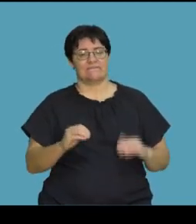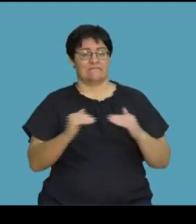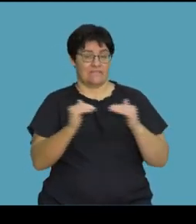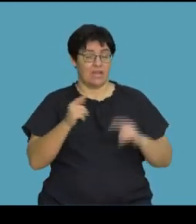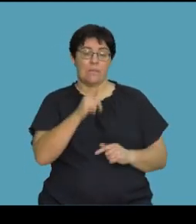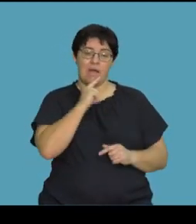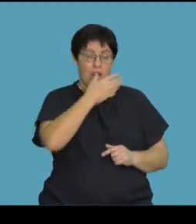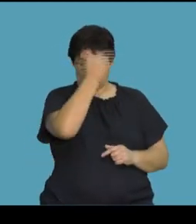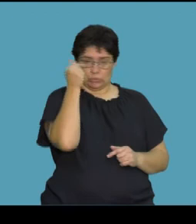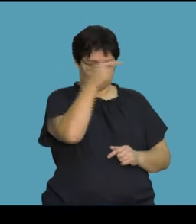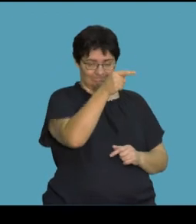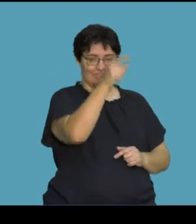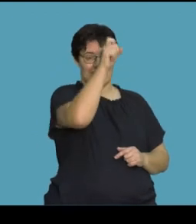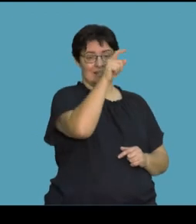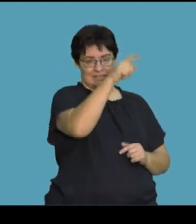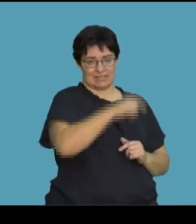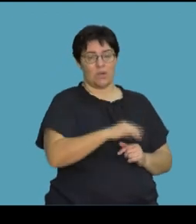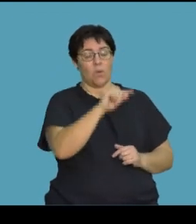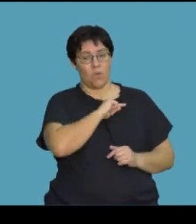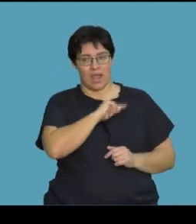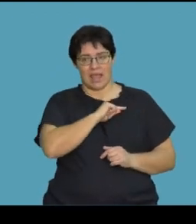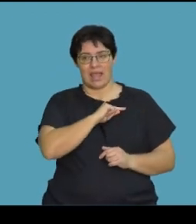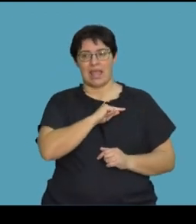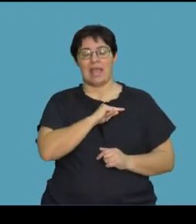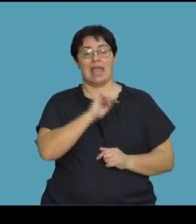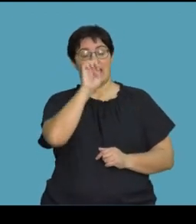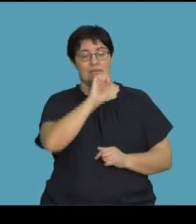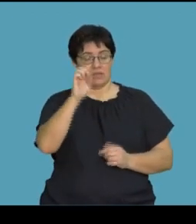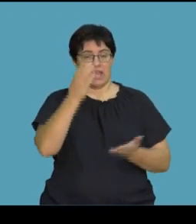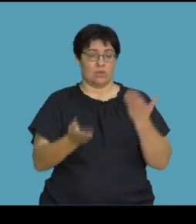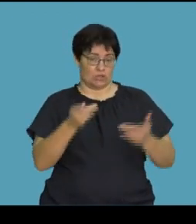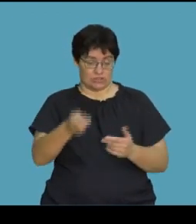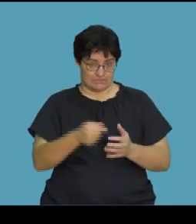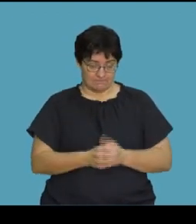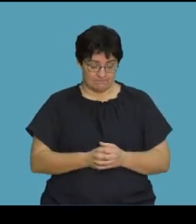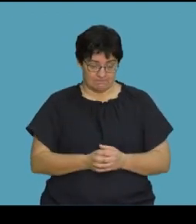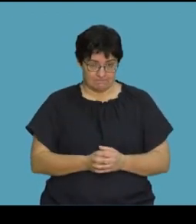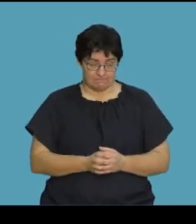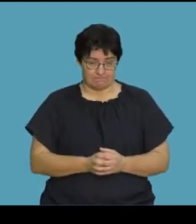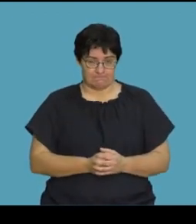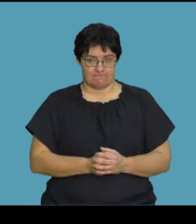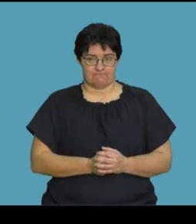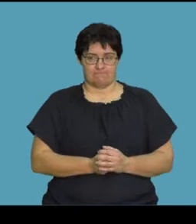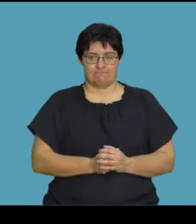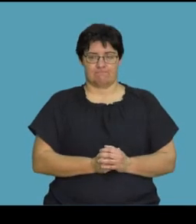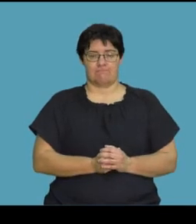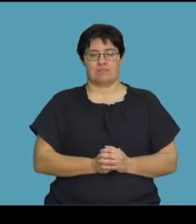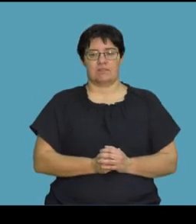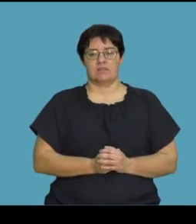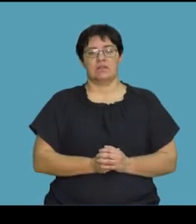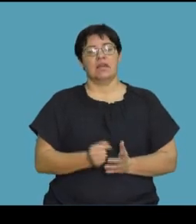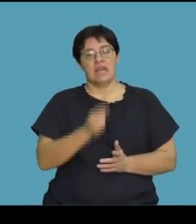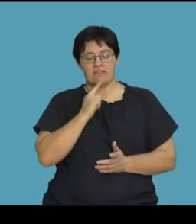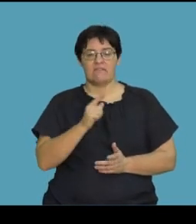the exponent. That's why it's called the exponential equations. Now, when we're solving